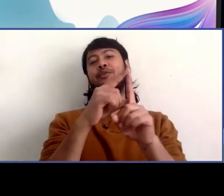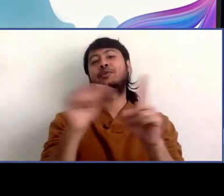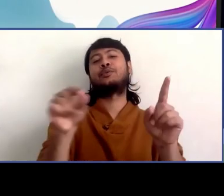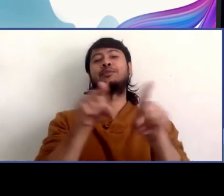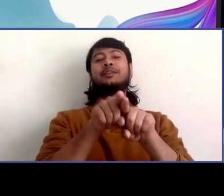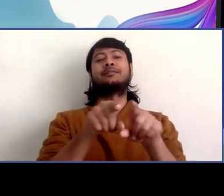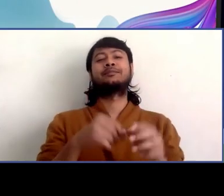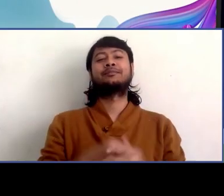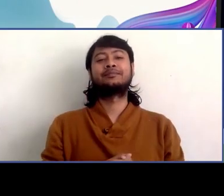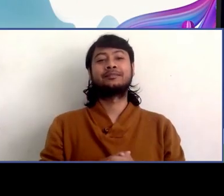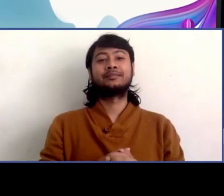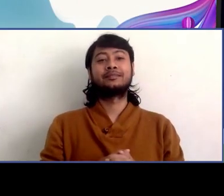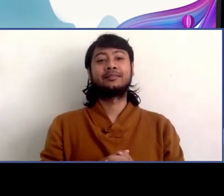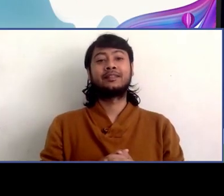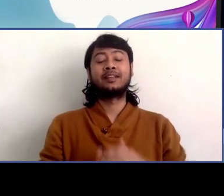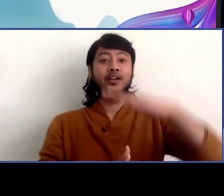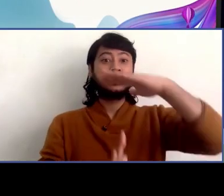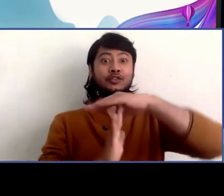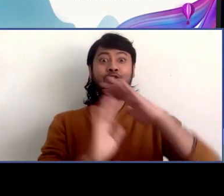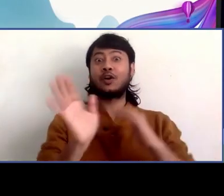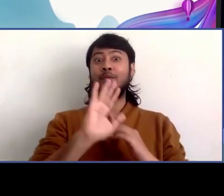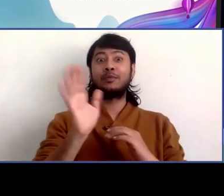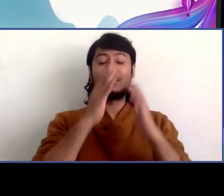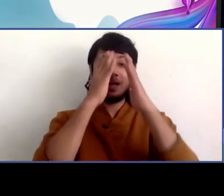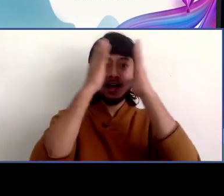Don't stop.